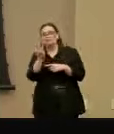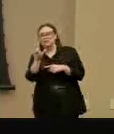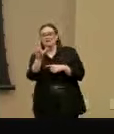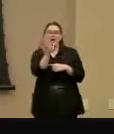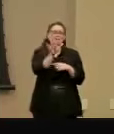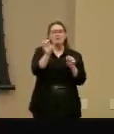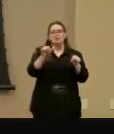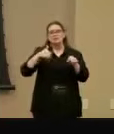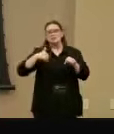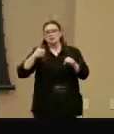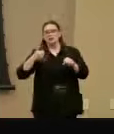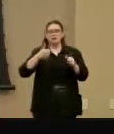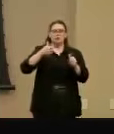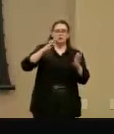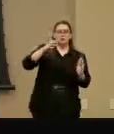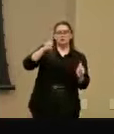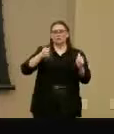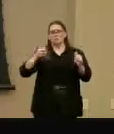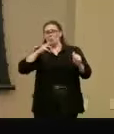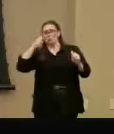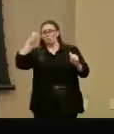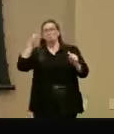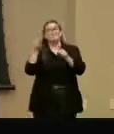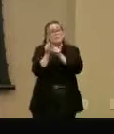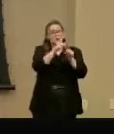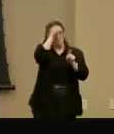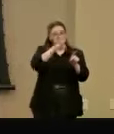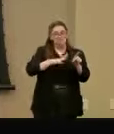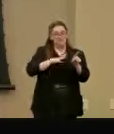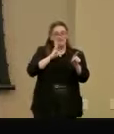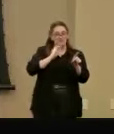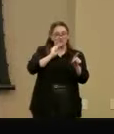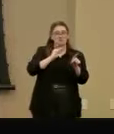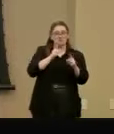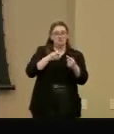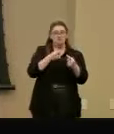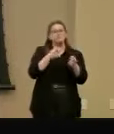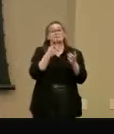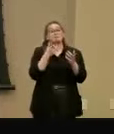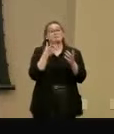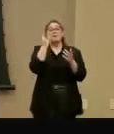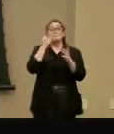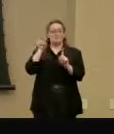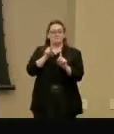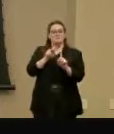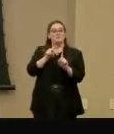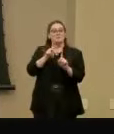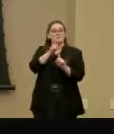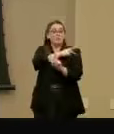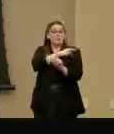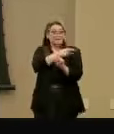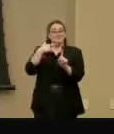older, and men as well. I want to acknowledge that there. But when we think about the classic patient and the age at which they're diagnosed with lupus,